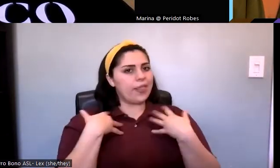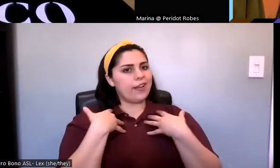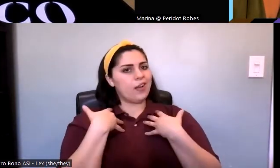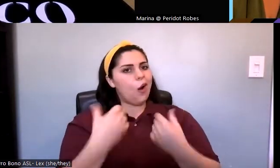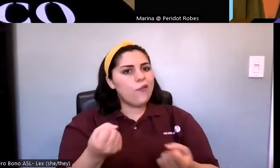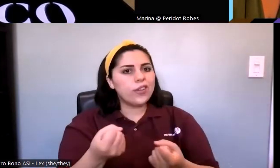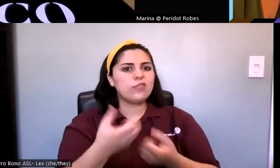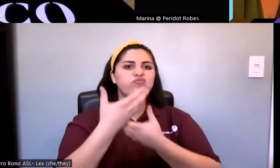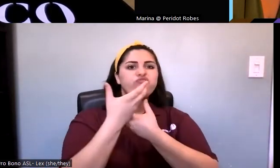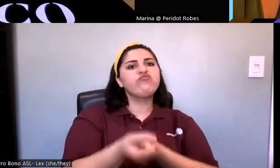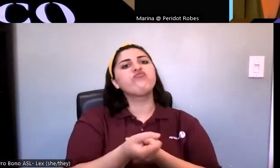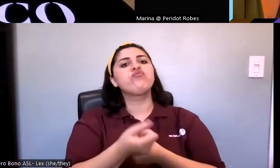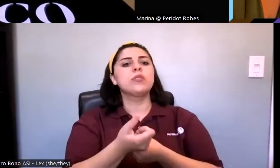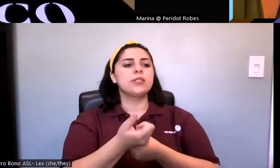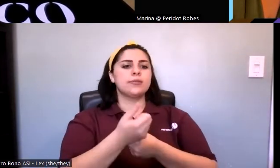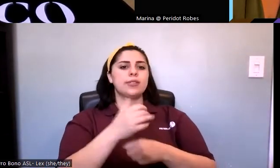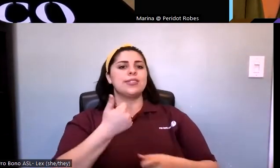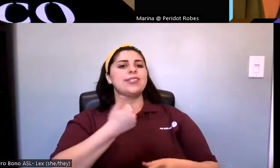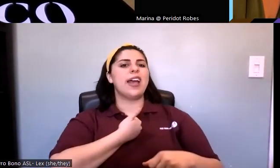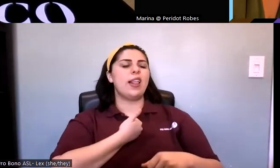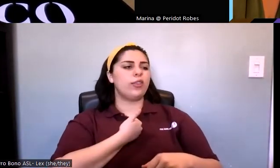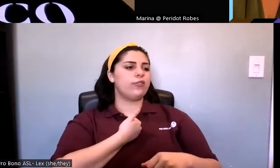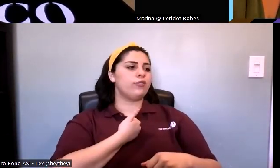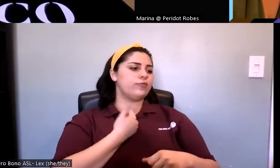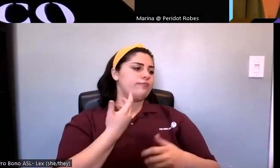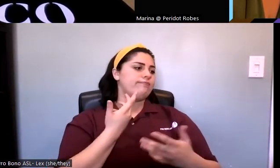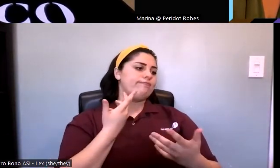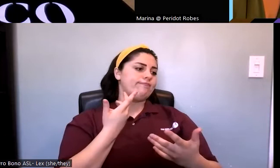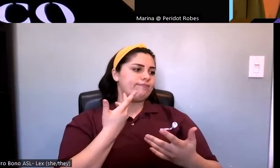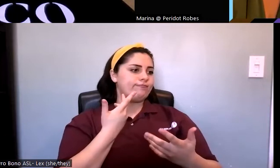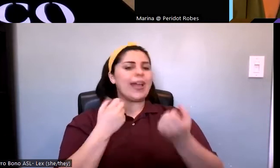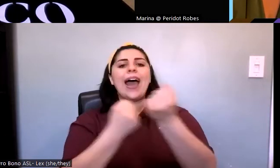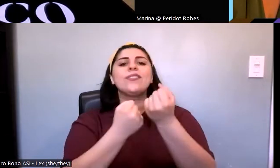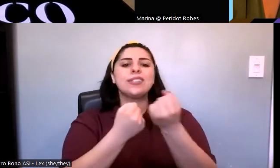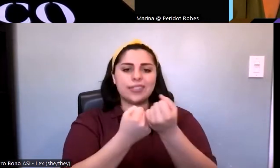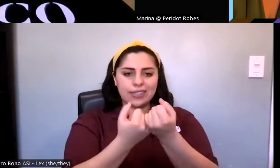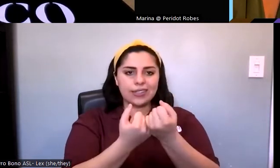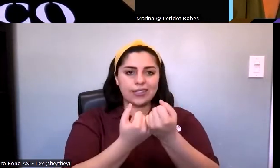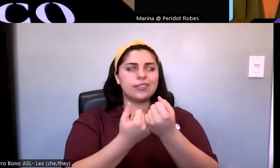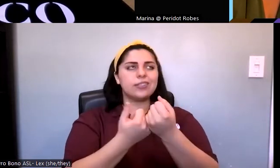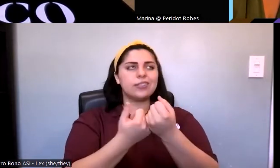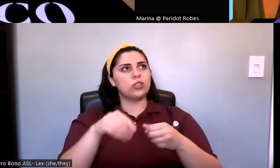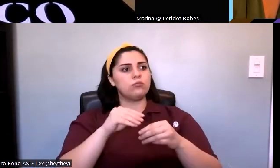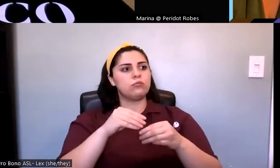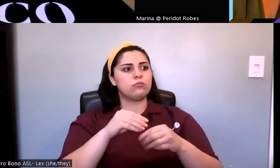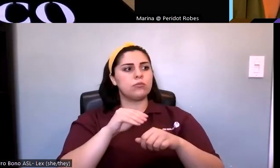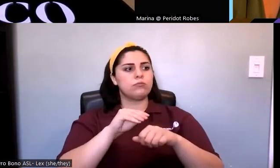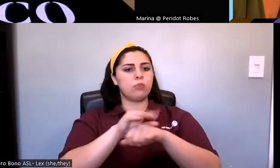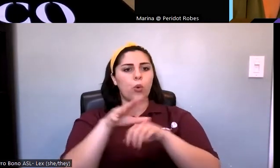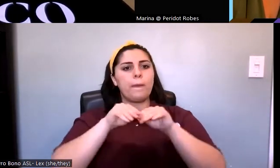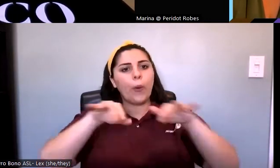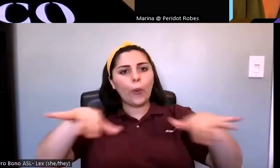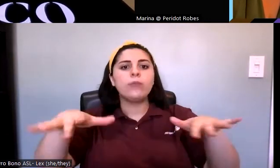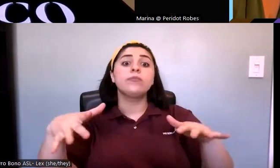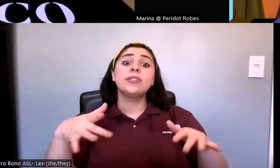forward, advocate for yourself better in your life, and also project, a sense of when you're an empowered person, people